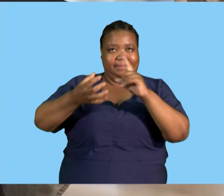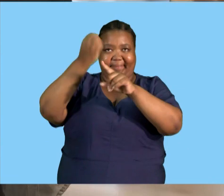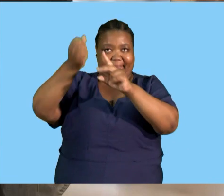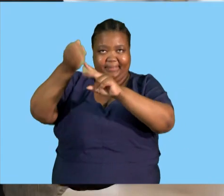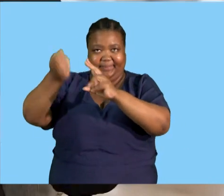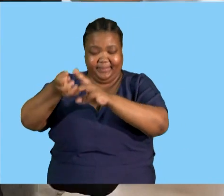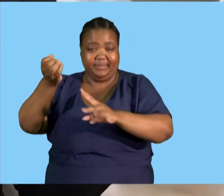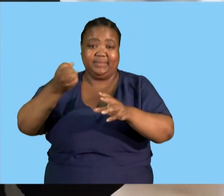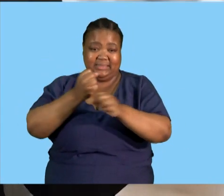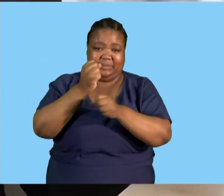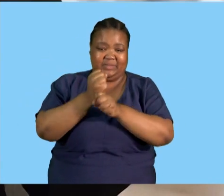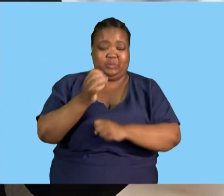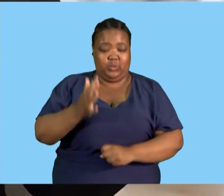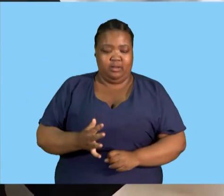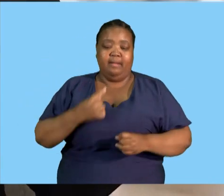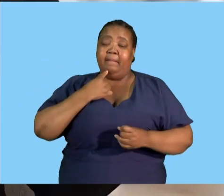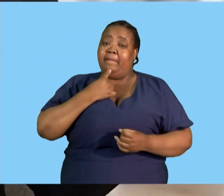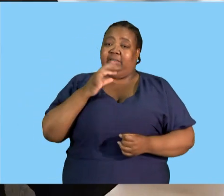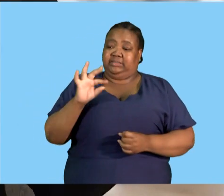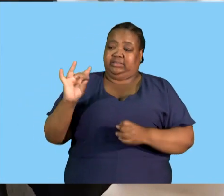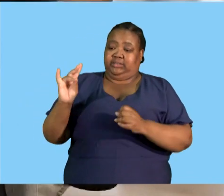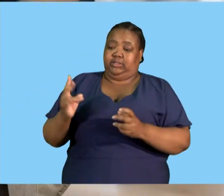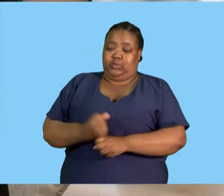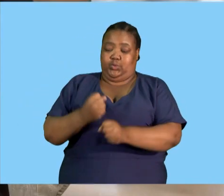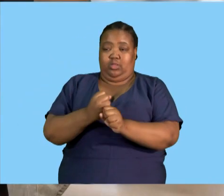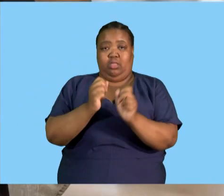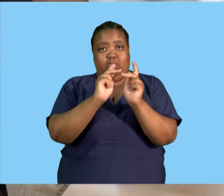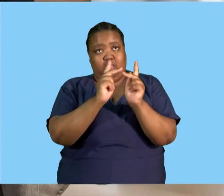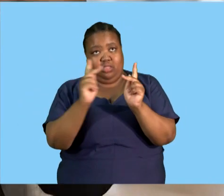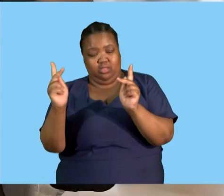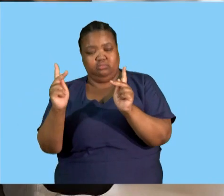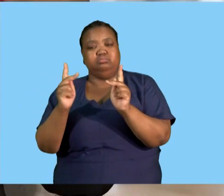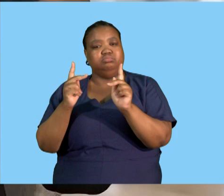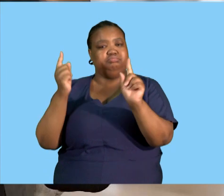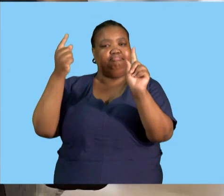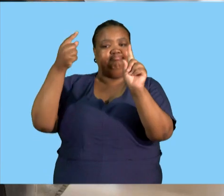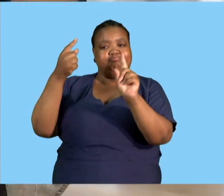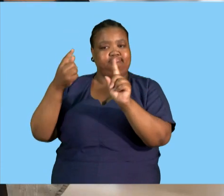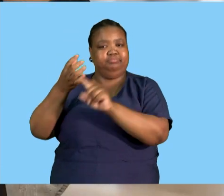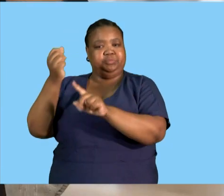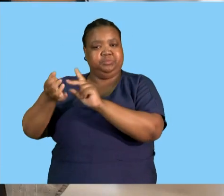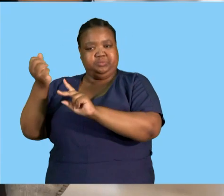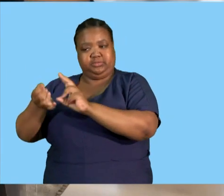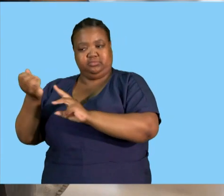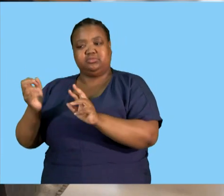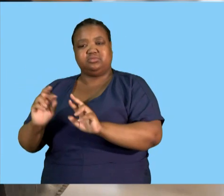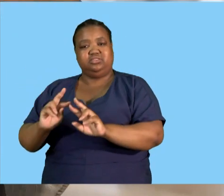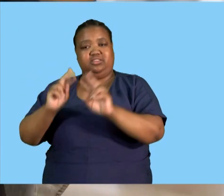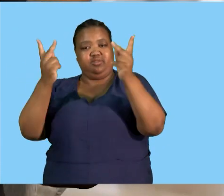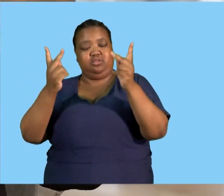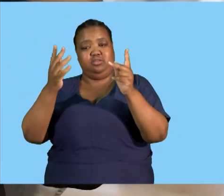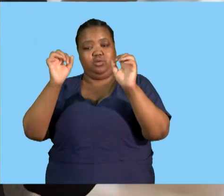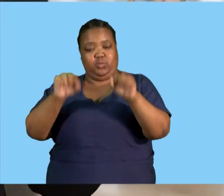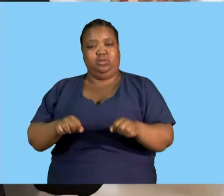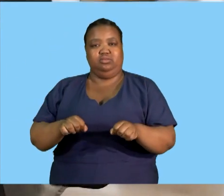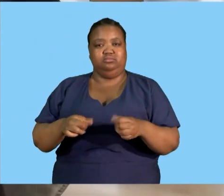the results are different. So you don't have to be a routine thinker. Yes, that's the word that I'm looking for. A routine thinker does things the